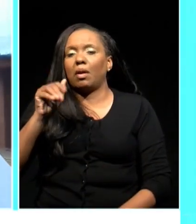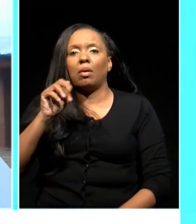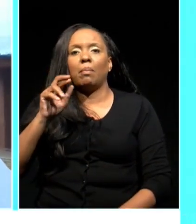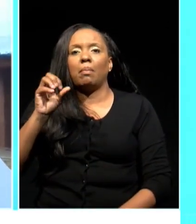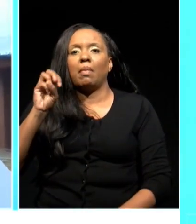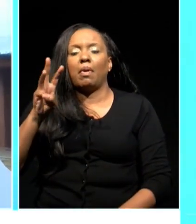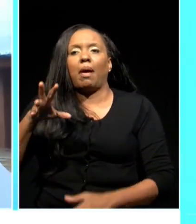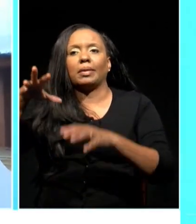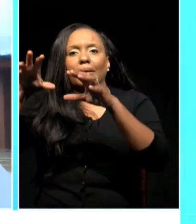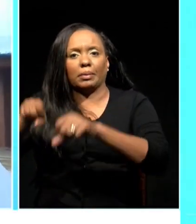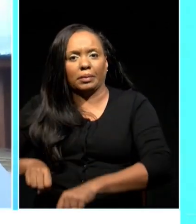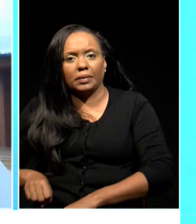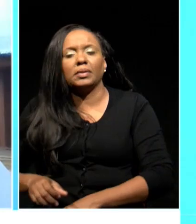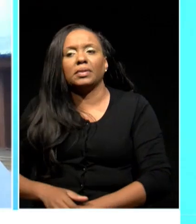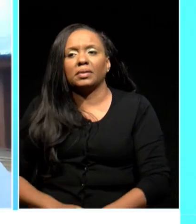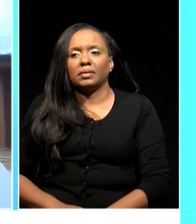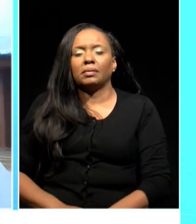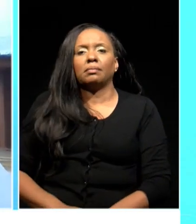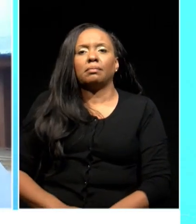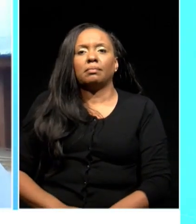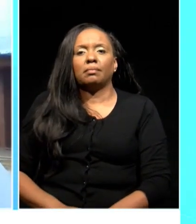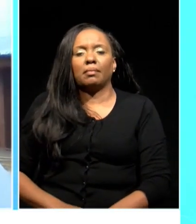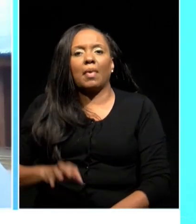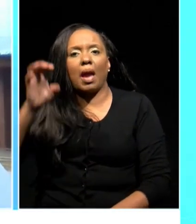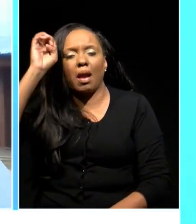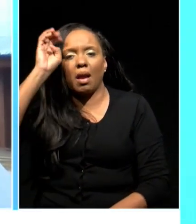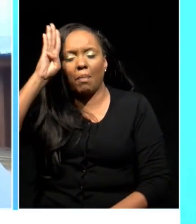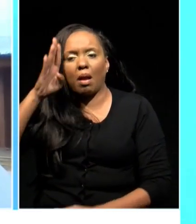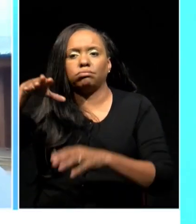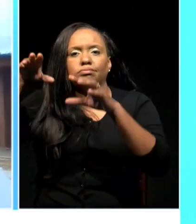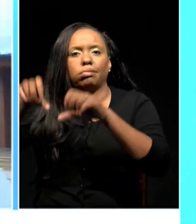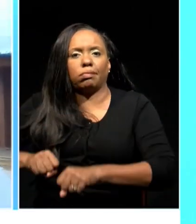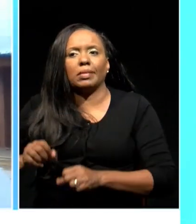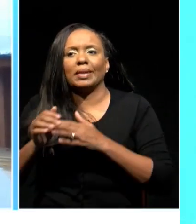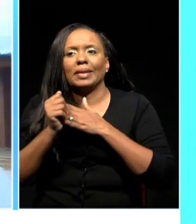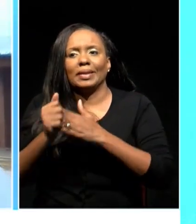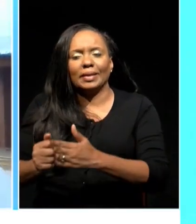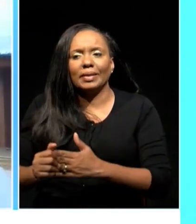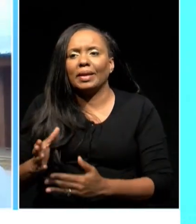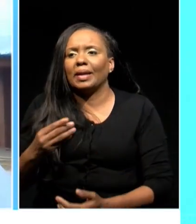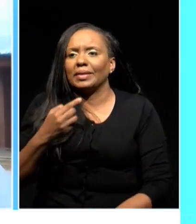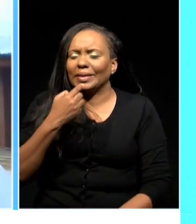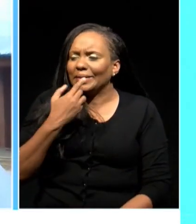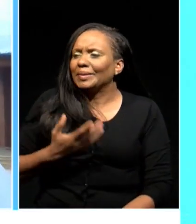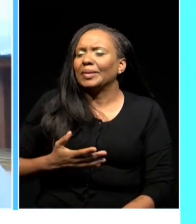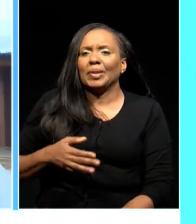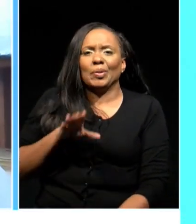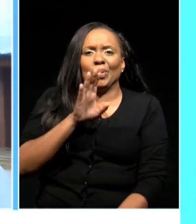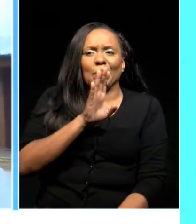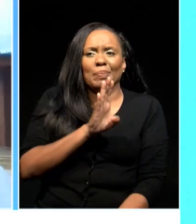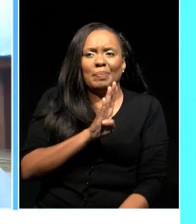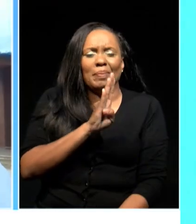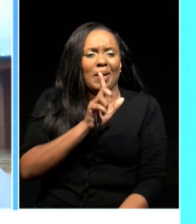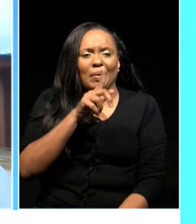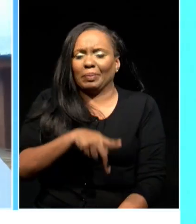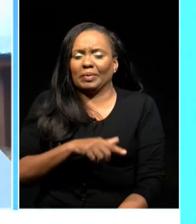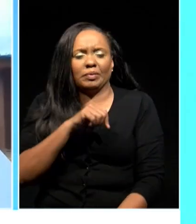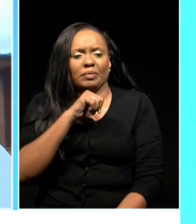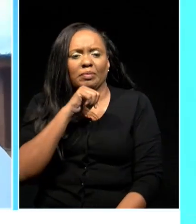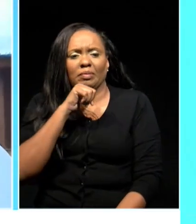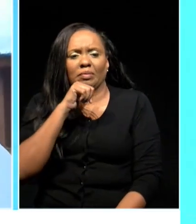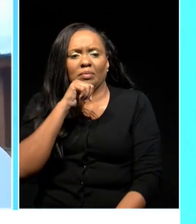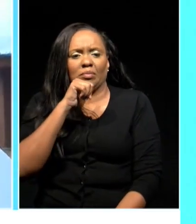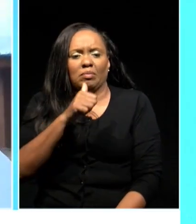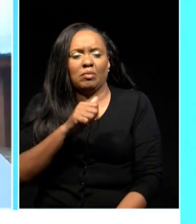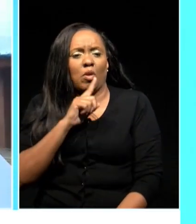leadership, and he was able to seize the nationalist leadership of Barbados and to say that the Barbados Labour Party was not nationalist